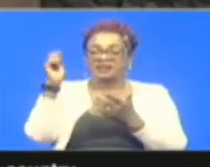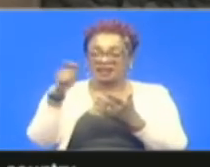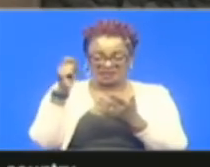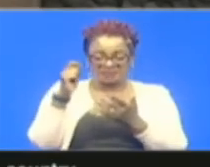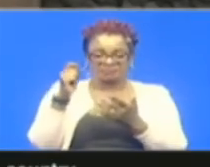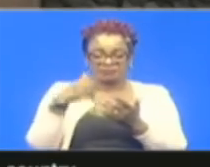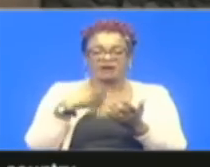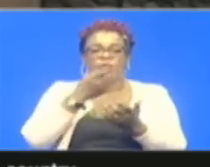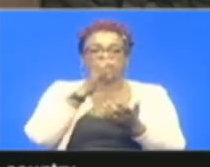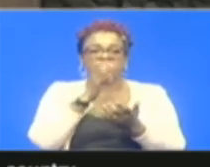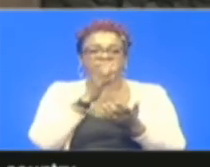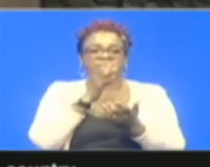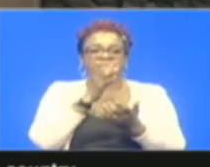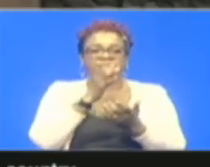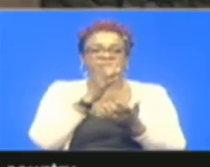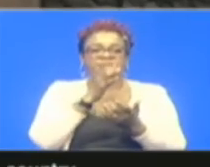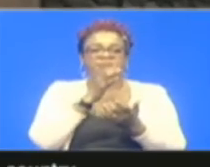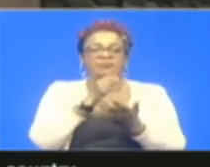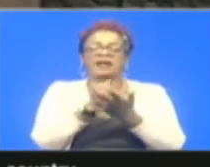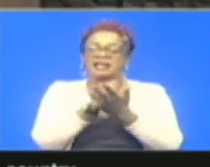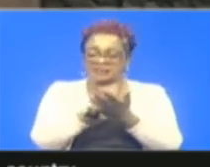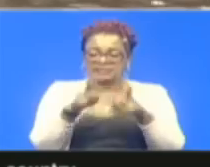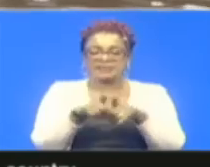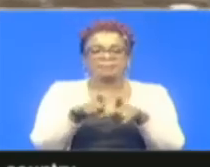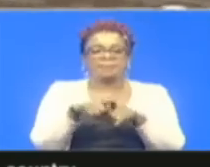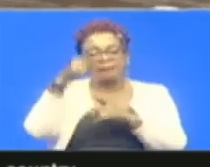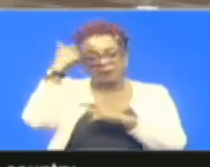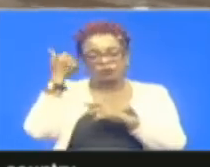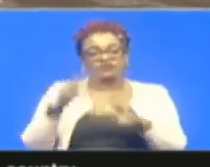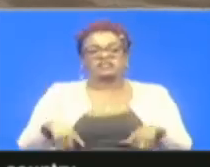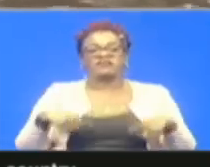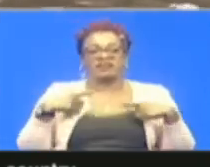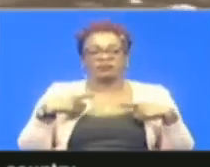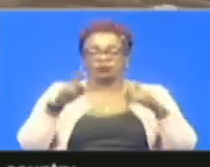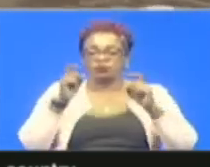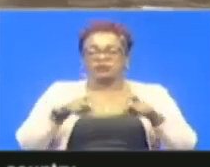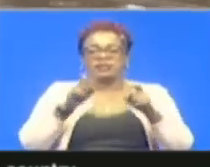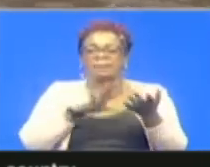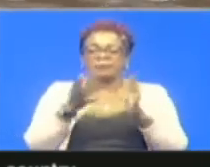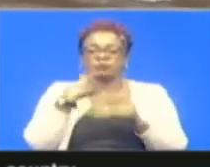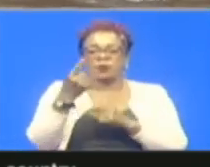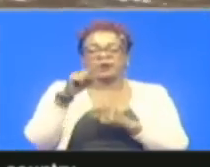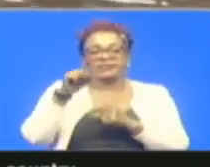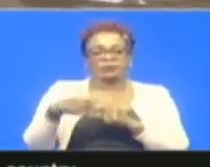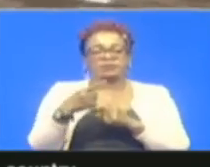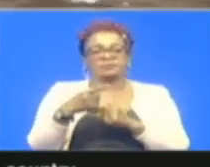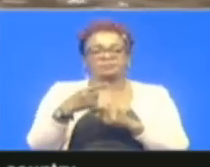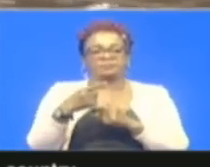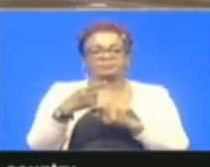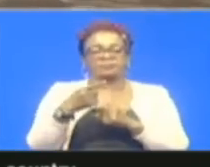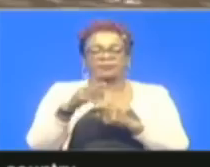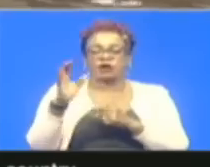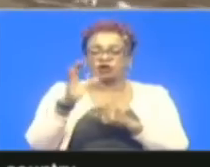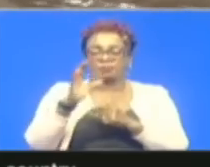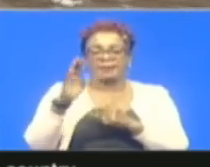country, and it's registered as such. So because for survival, you need about 100,000 meters cubed of